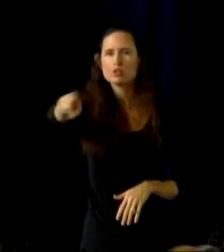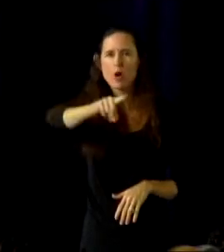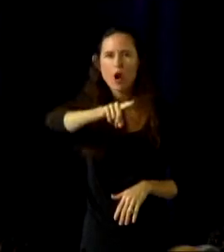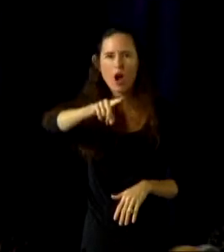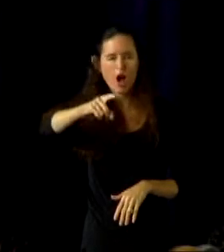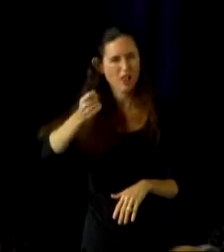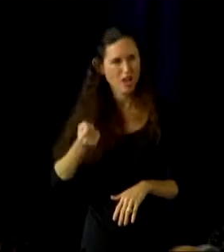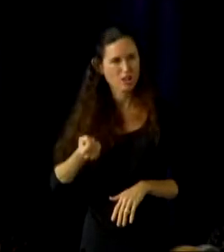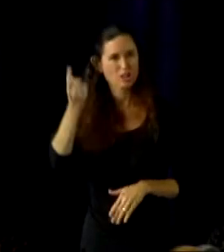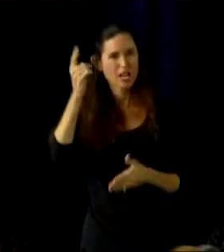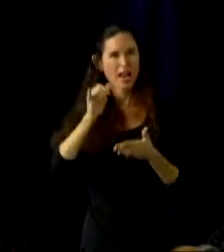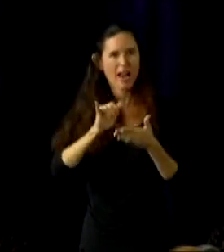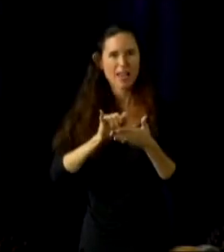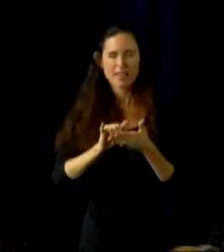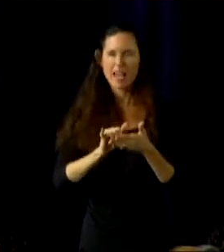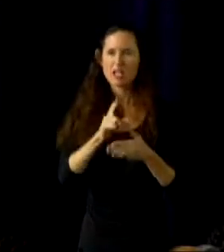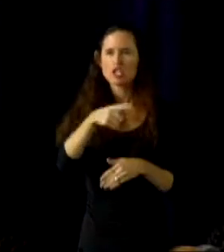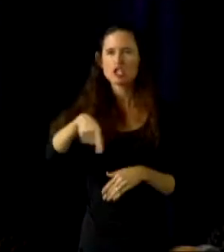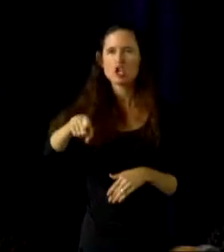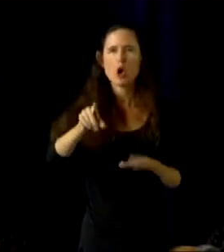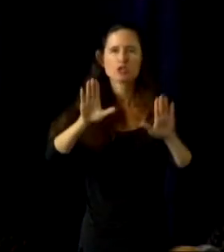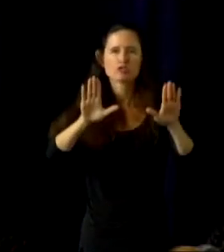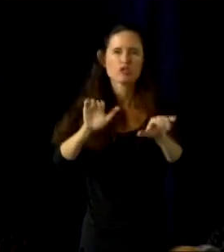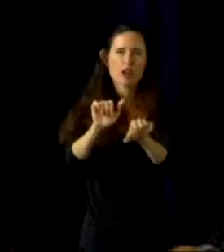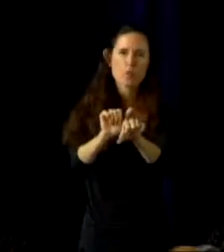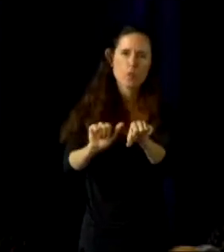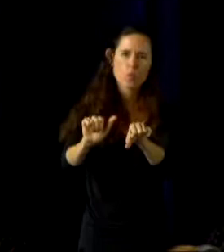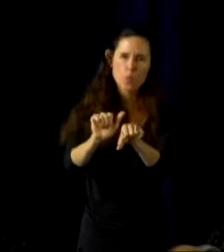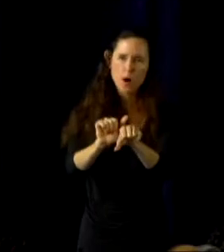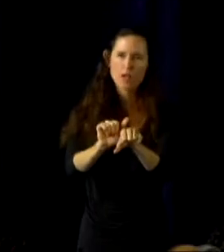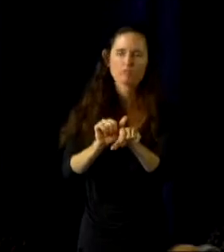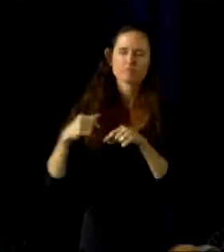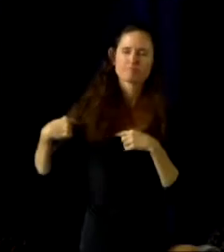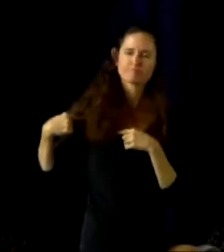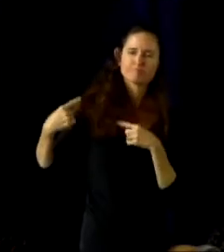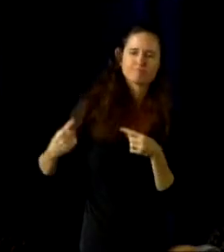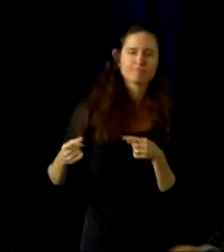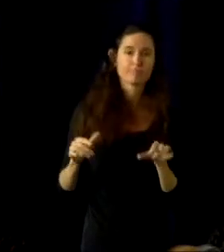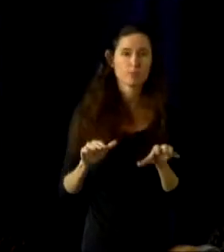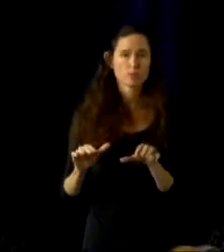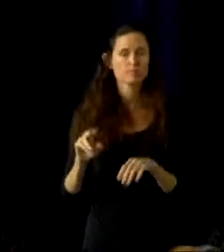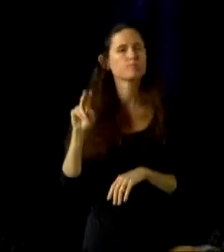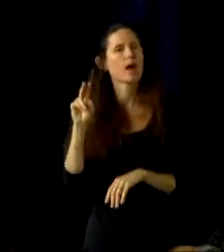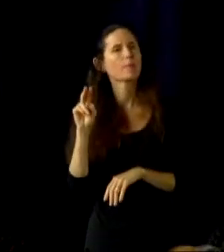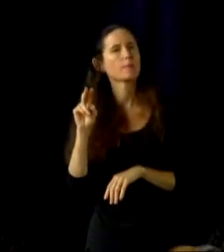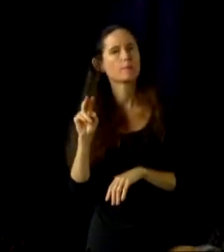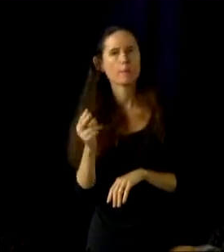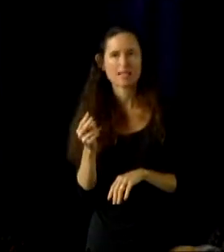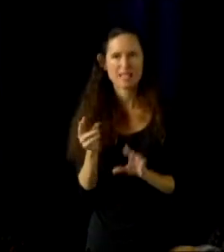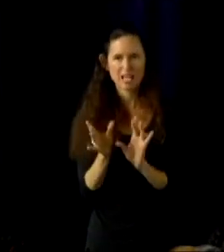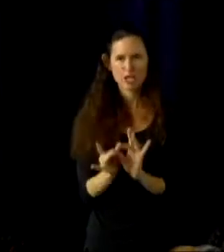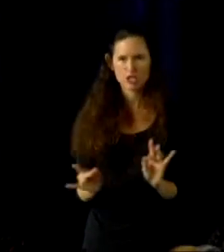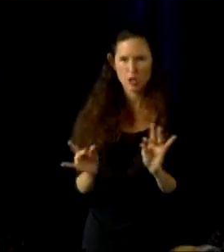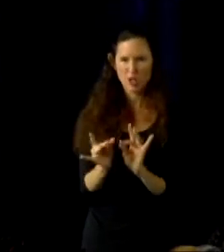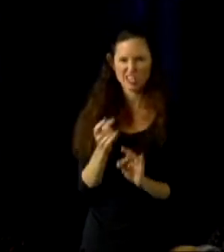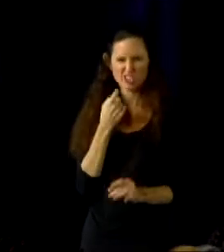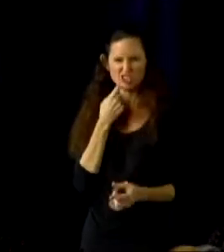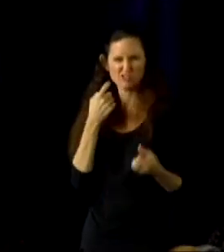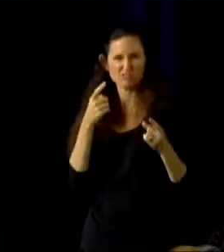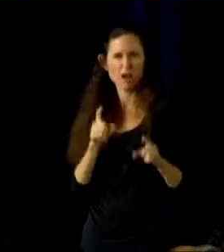direct reflection of the great work that all of you have been doing. The second story I want to tell you occurred just 2 days